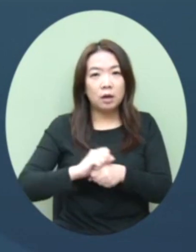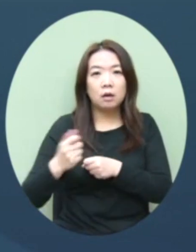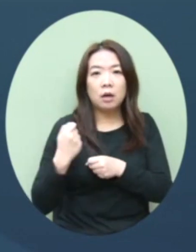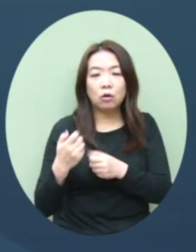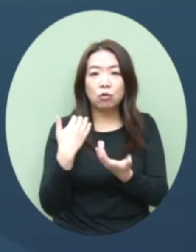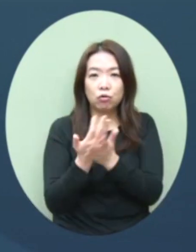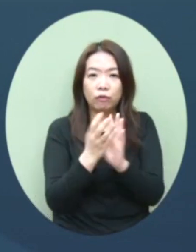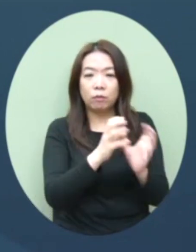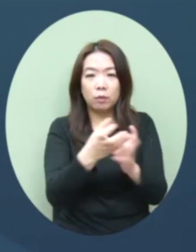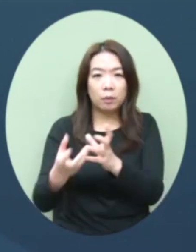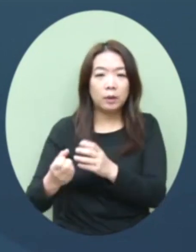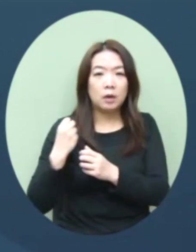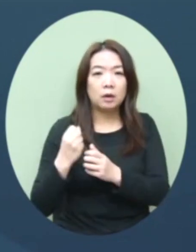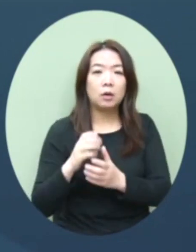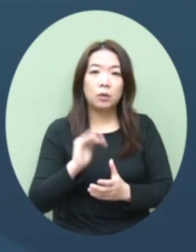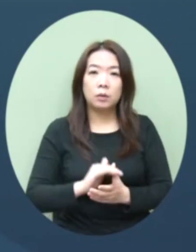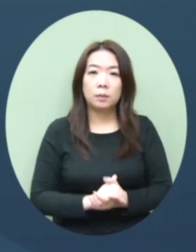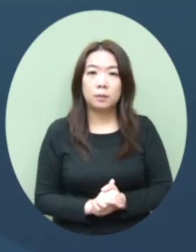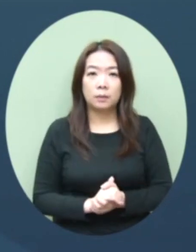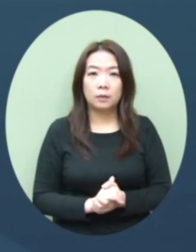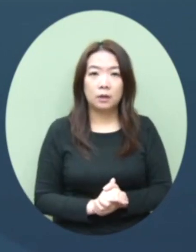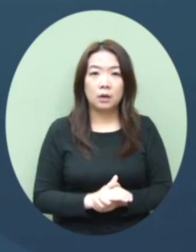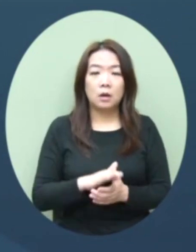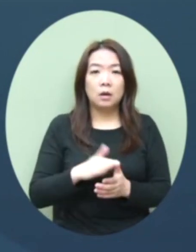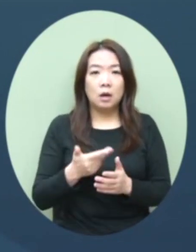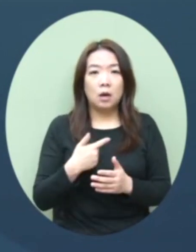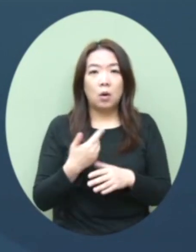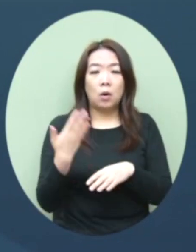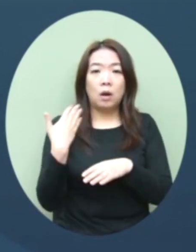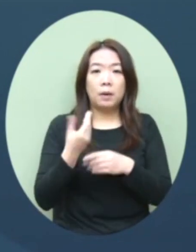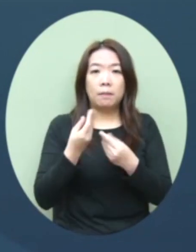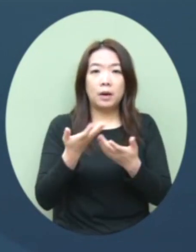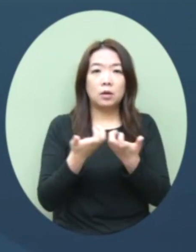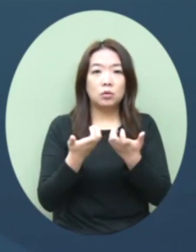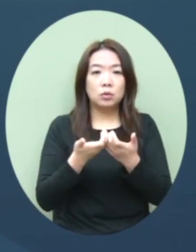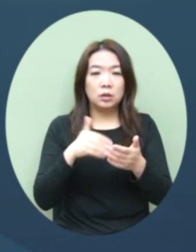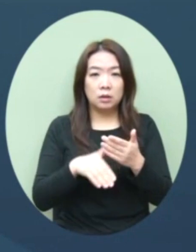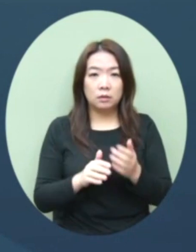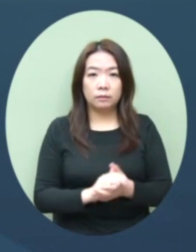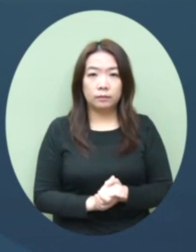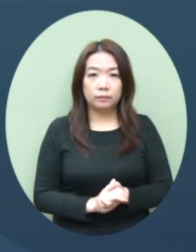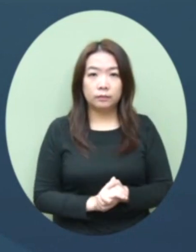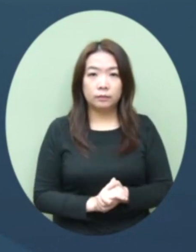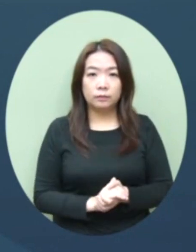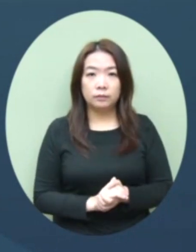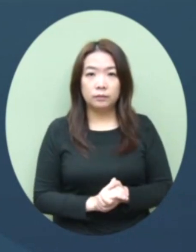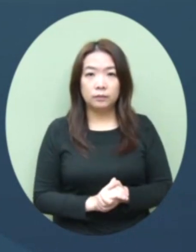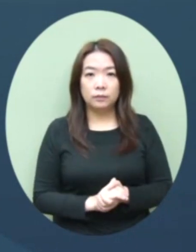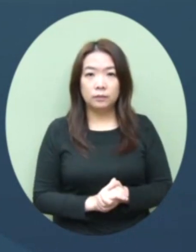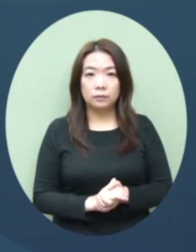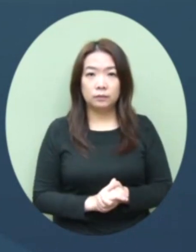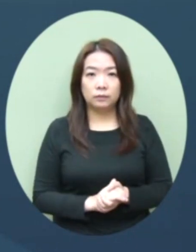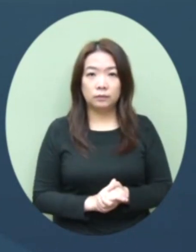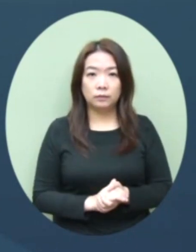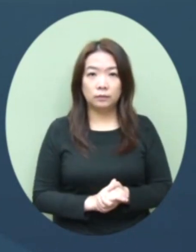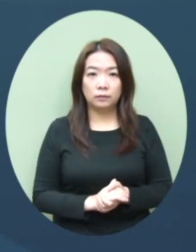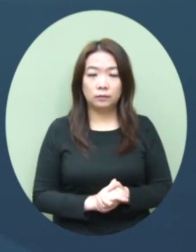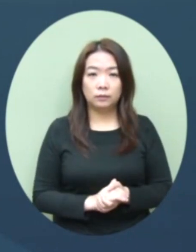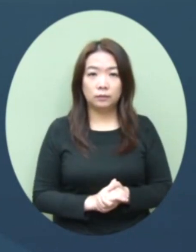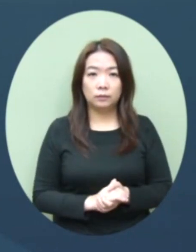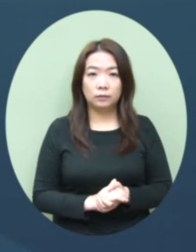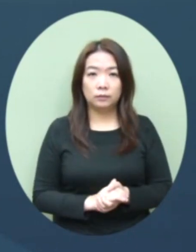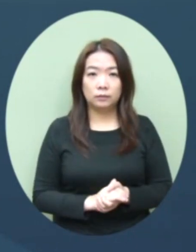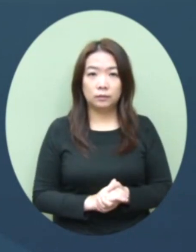from the figures that I have just quoted to you in so far as the conversion of the newly built